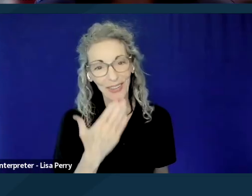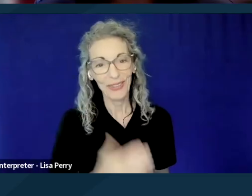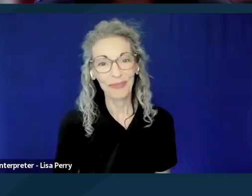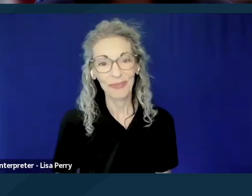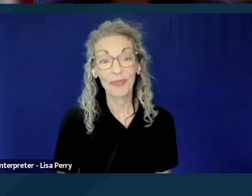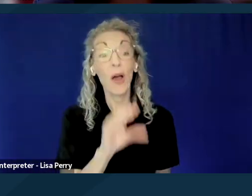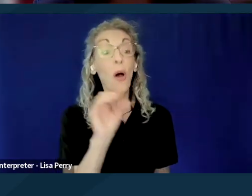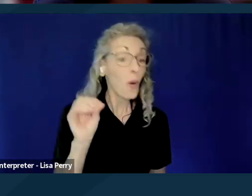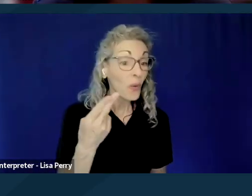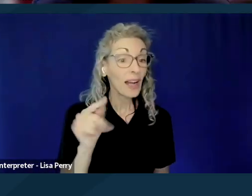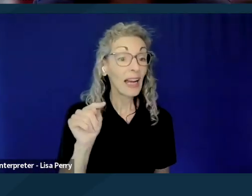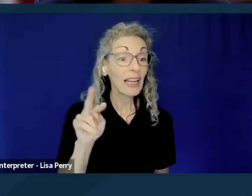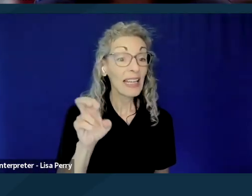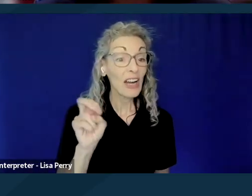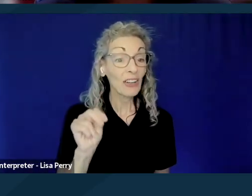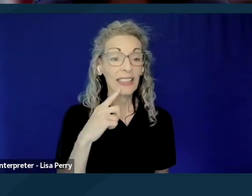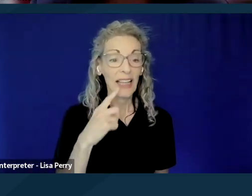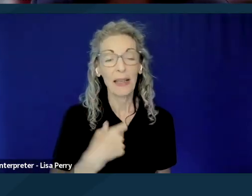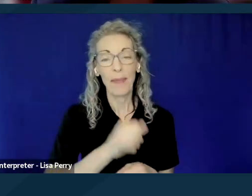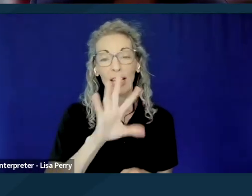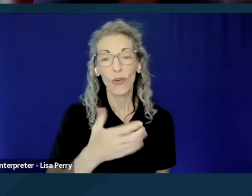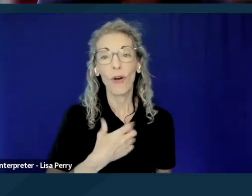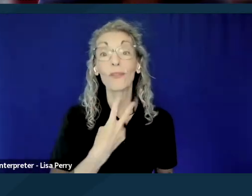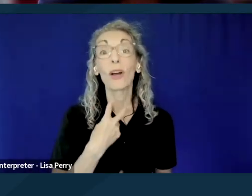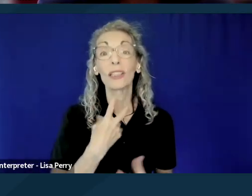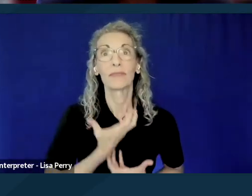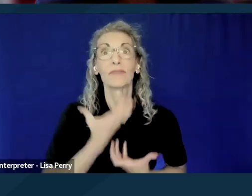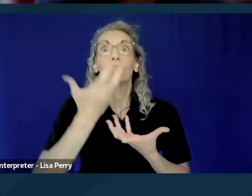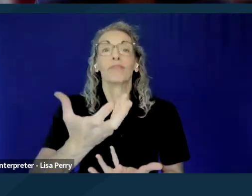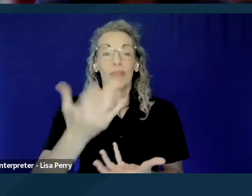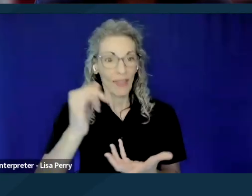Oh, and Taryn writes, please make your voices heard. It does matter. Thank you, Taryn.